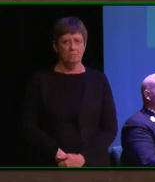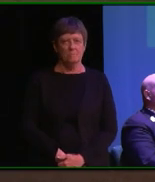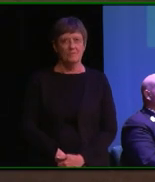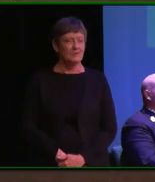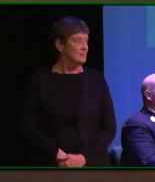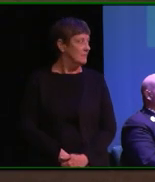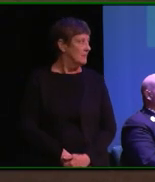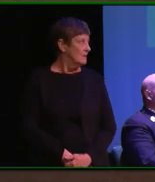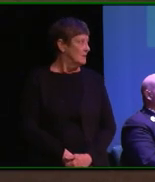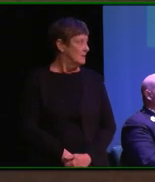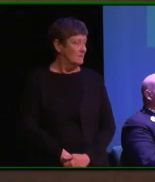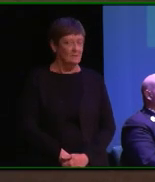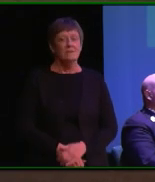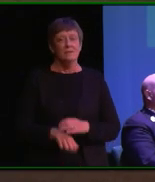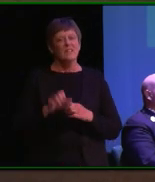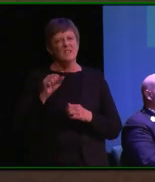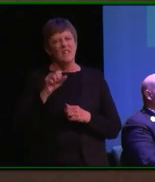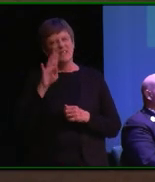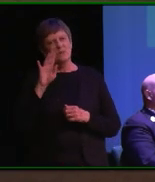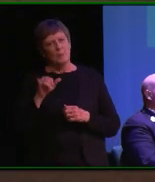Yes, it is a Bayhawk on that trophy.